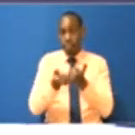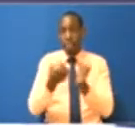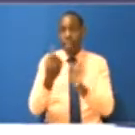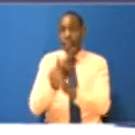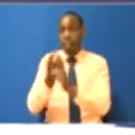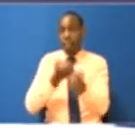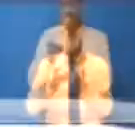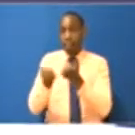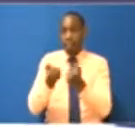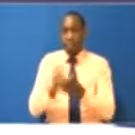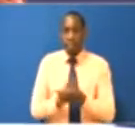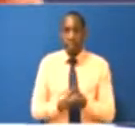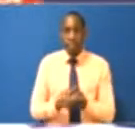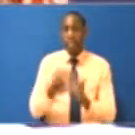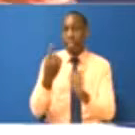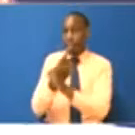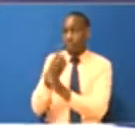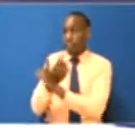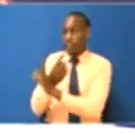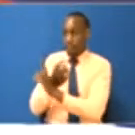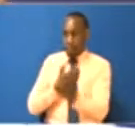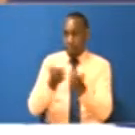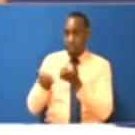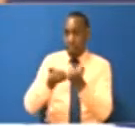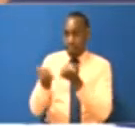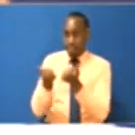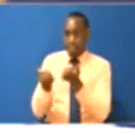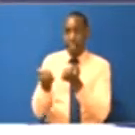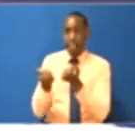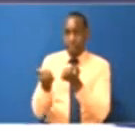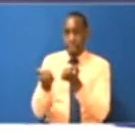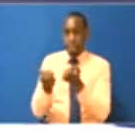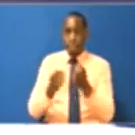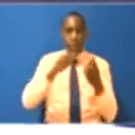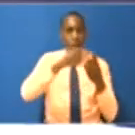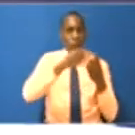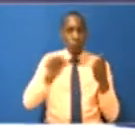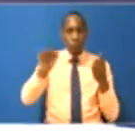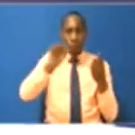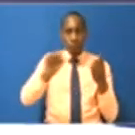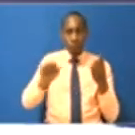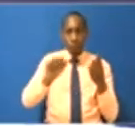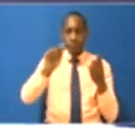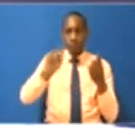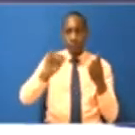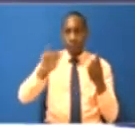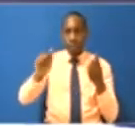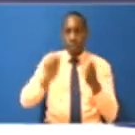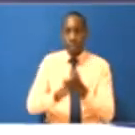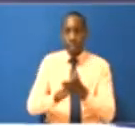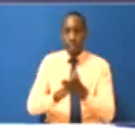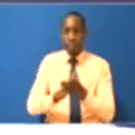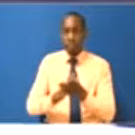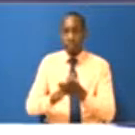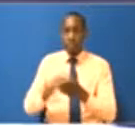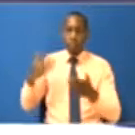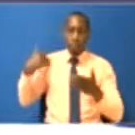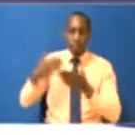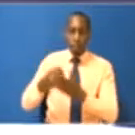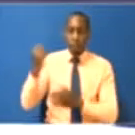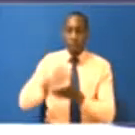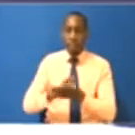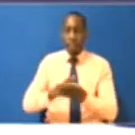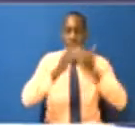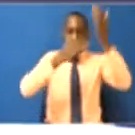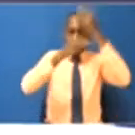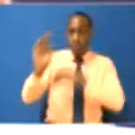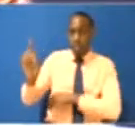of businesses been several businesses several businesses um has been in the political space from student leadership at sono in at